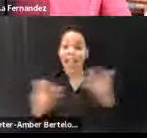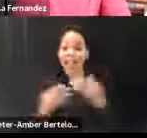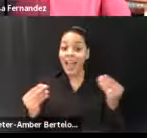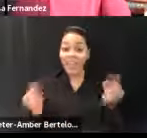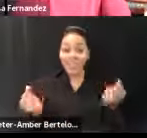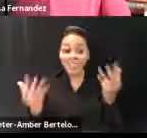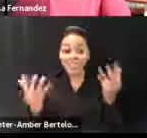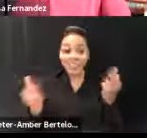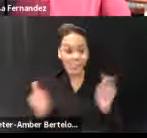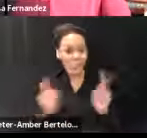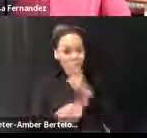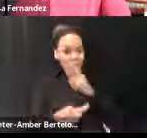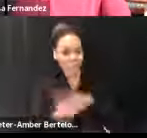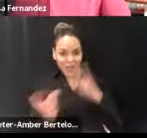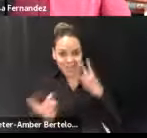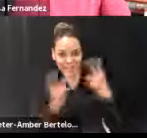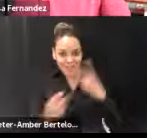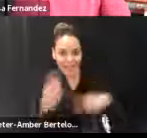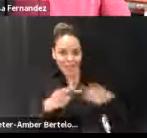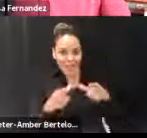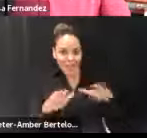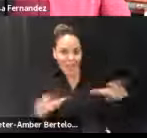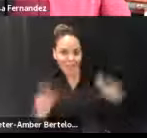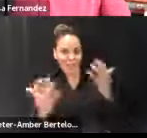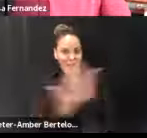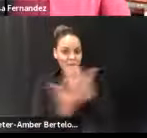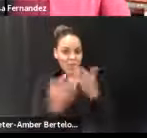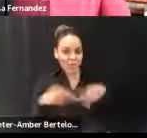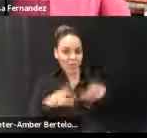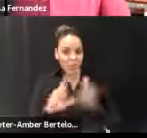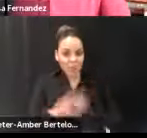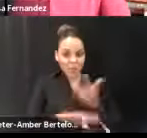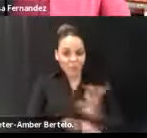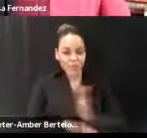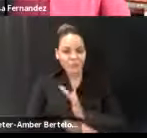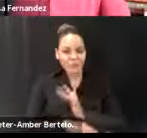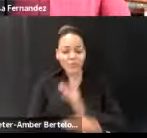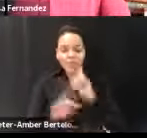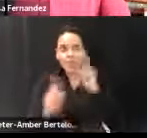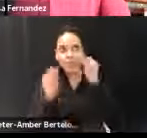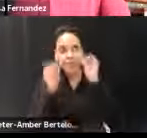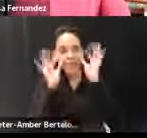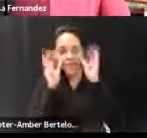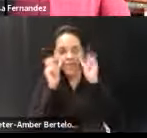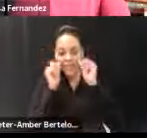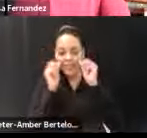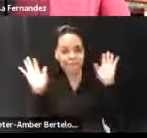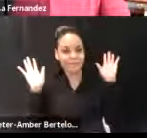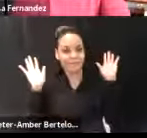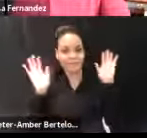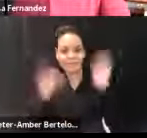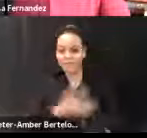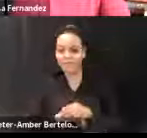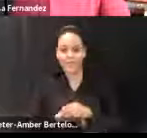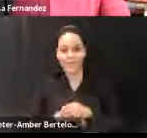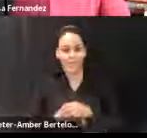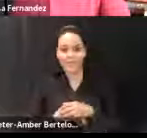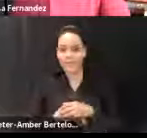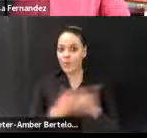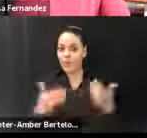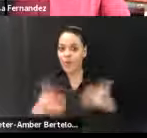the first time I've had sign language during a poetry reading, and it's just amazing. You know, that other